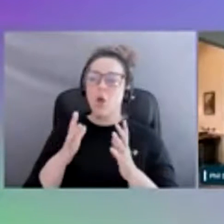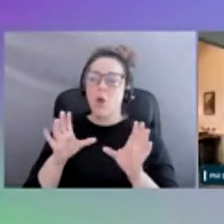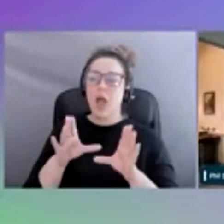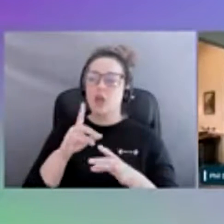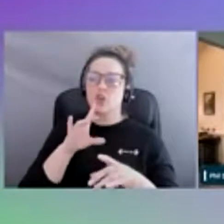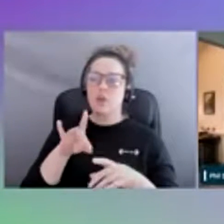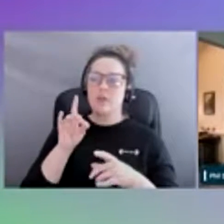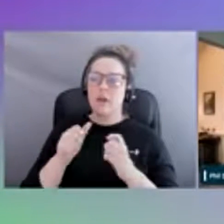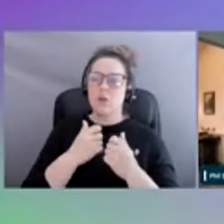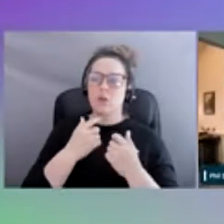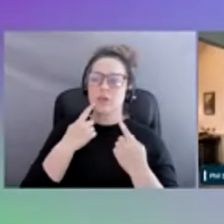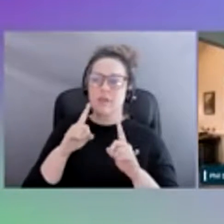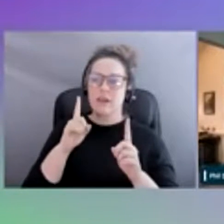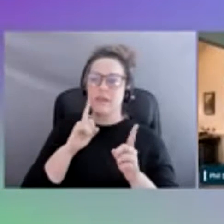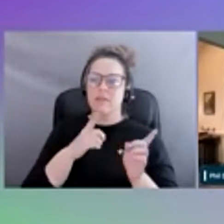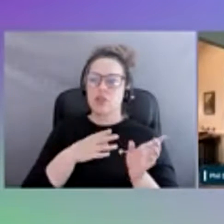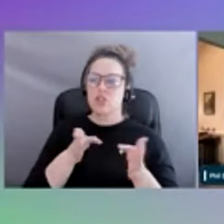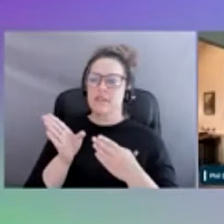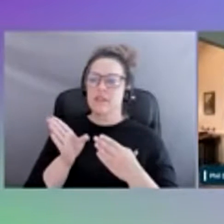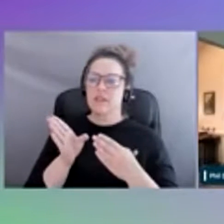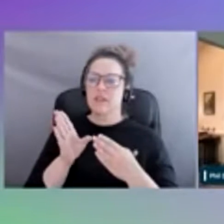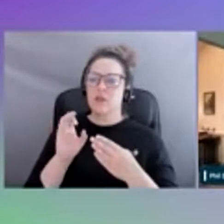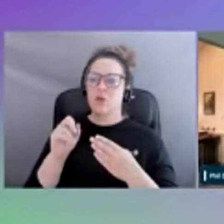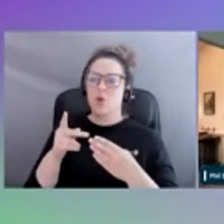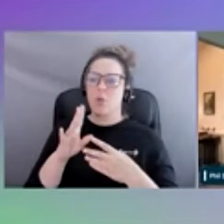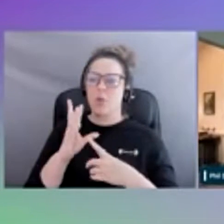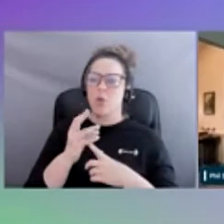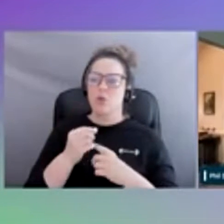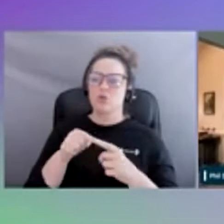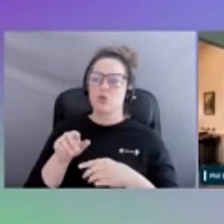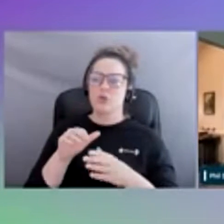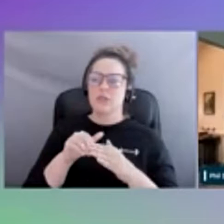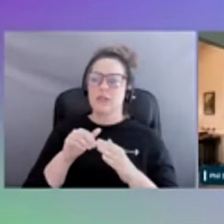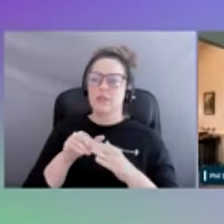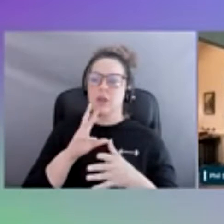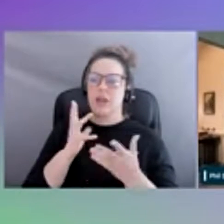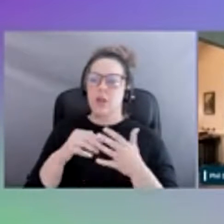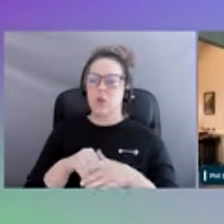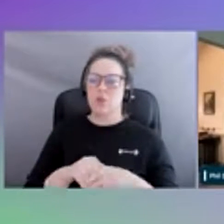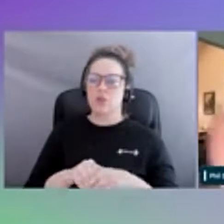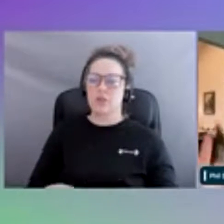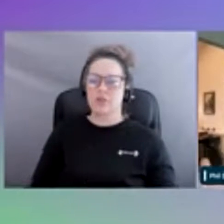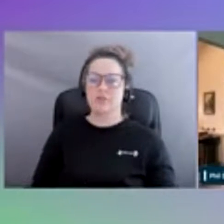you find most effective for shifting corporate culture towards accessibility and inclusion?